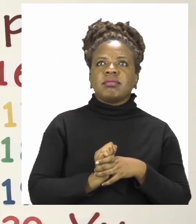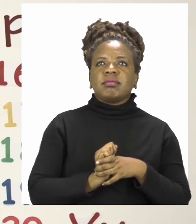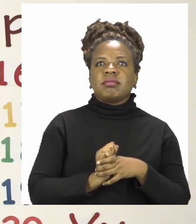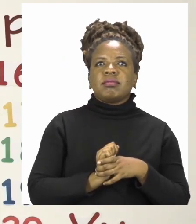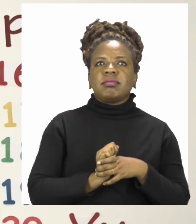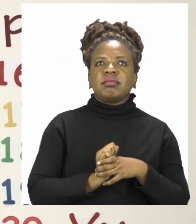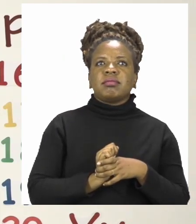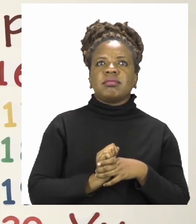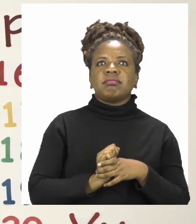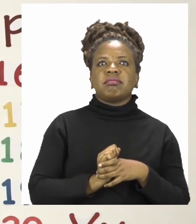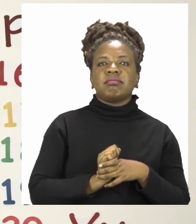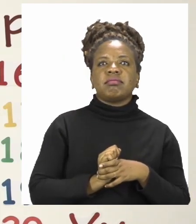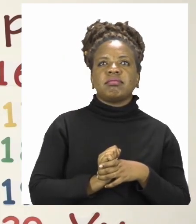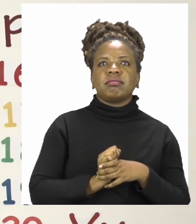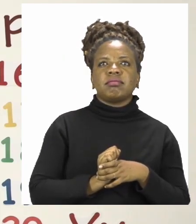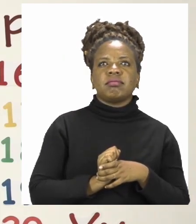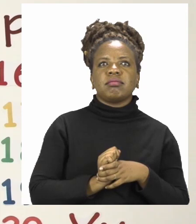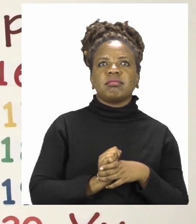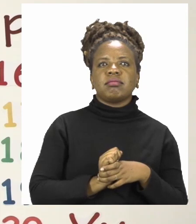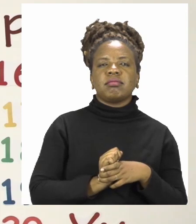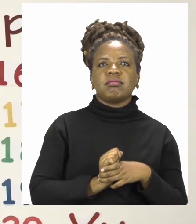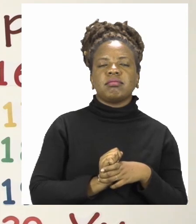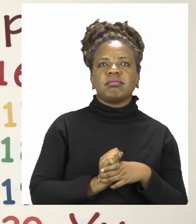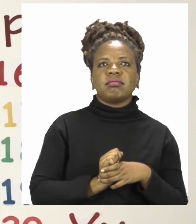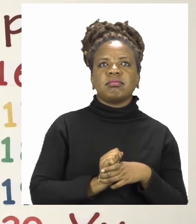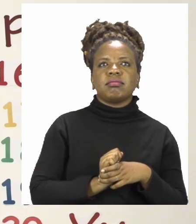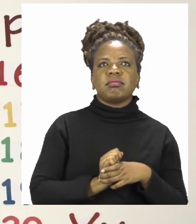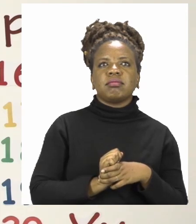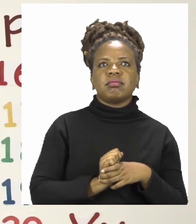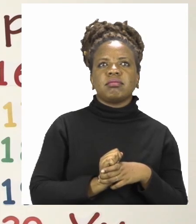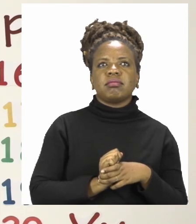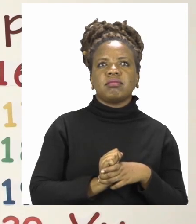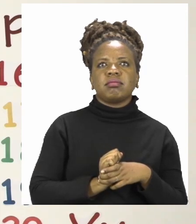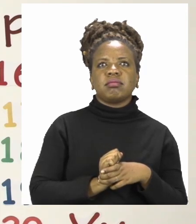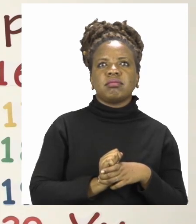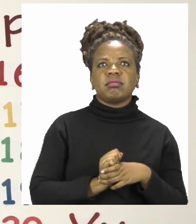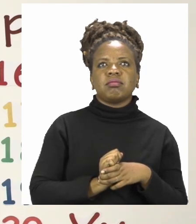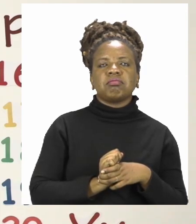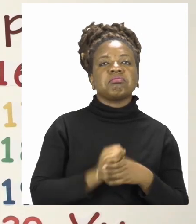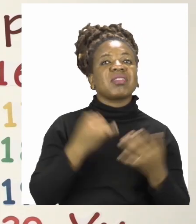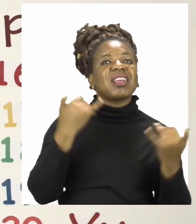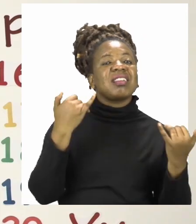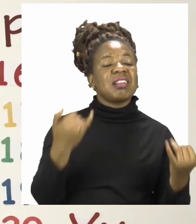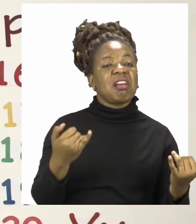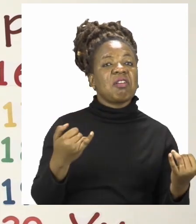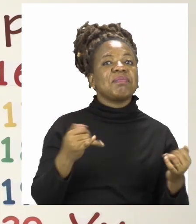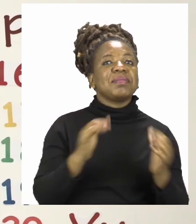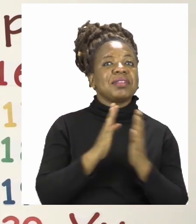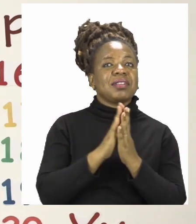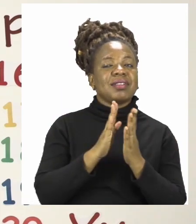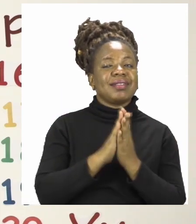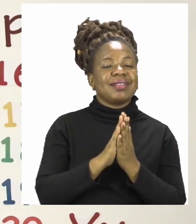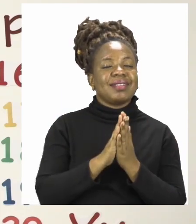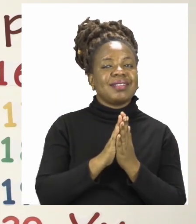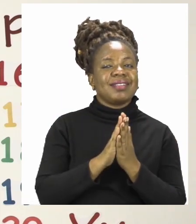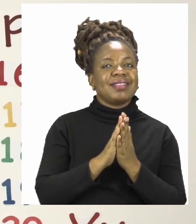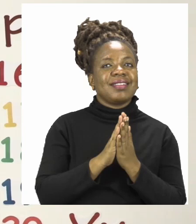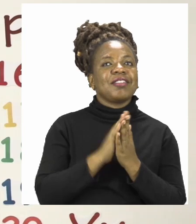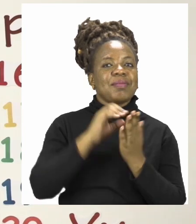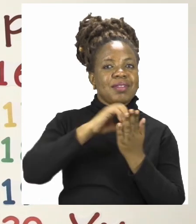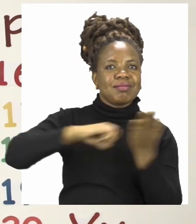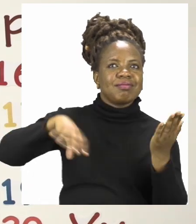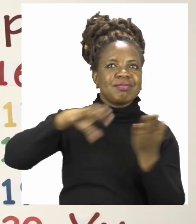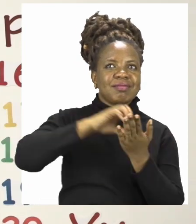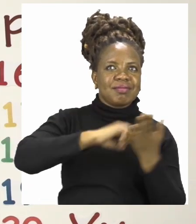the trick, grade 3s. All we're going to do is remove the zeros. If we take out the zeros